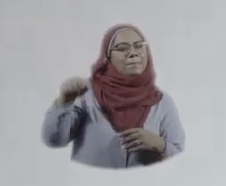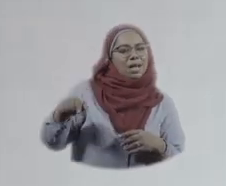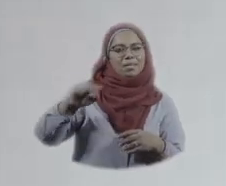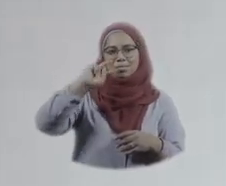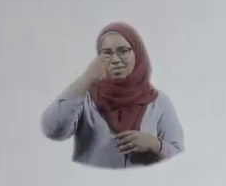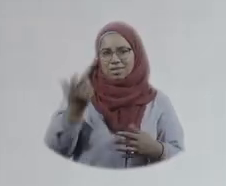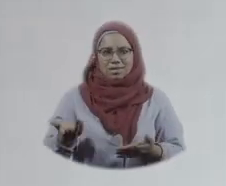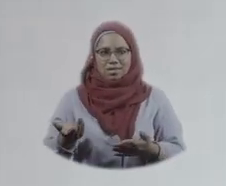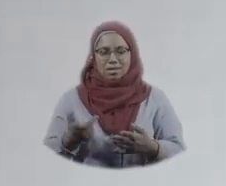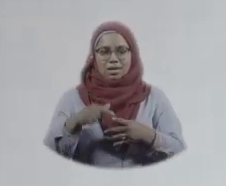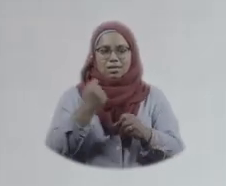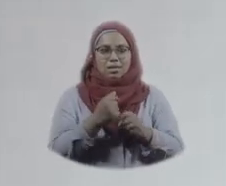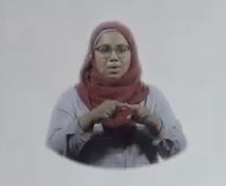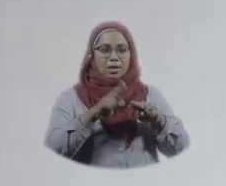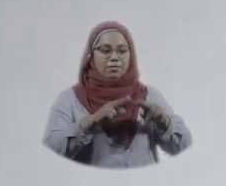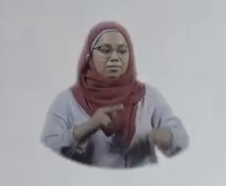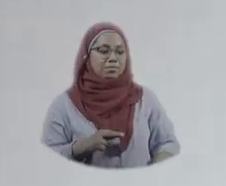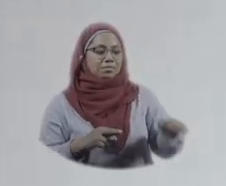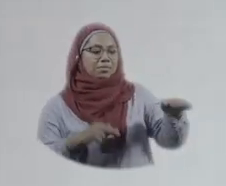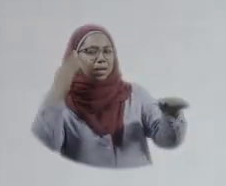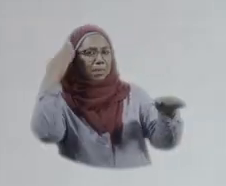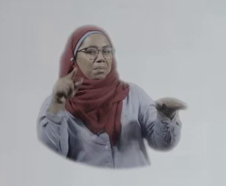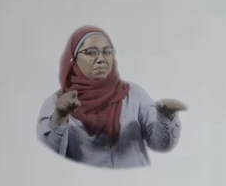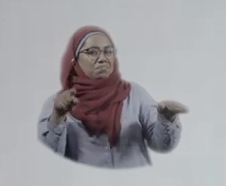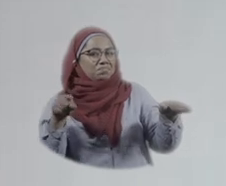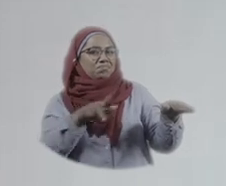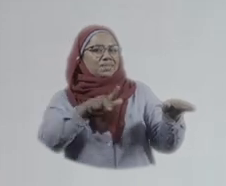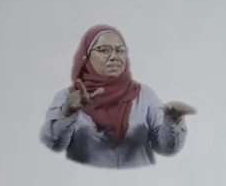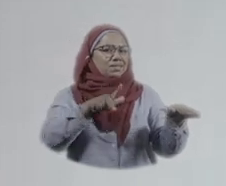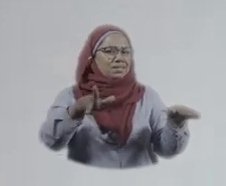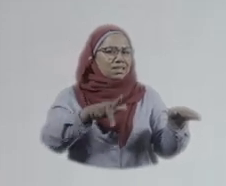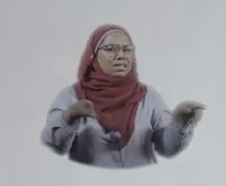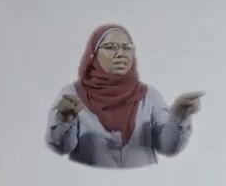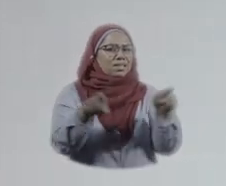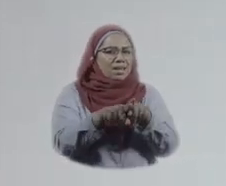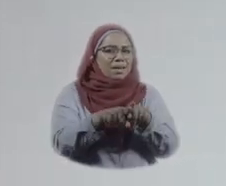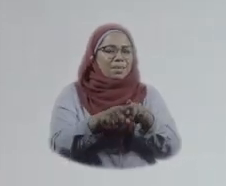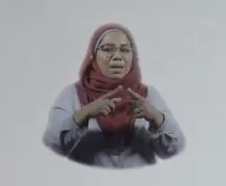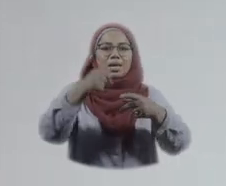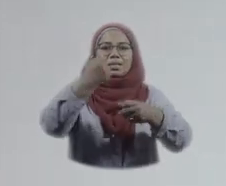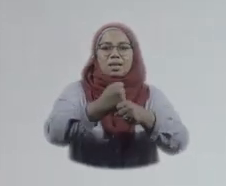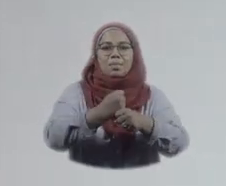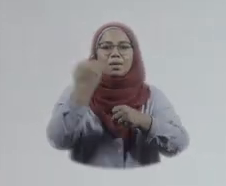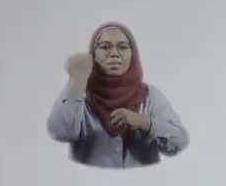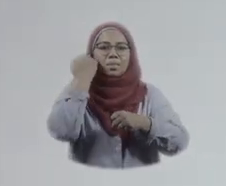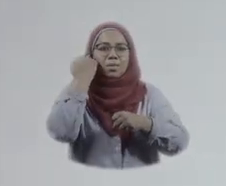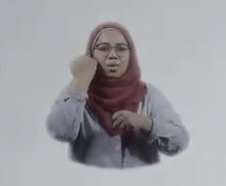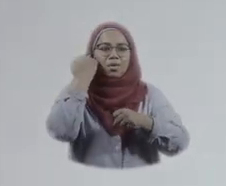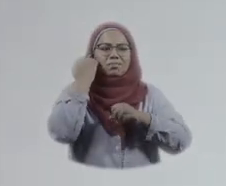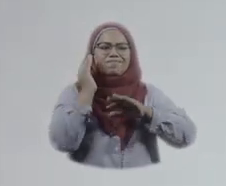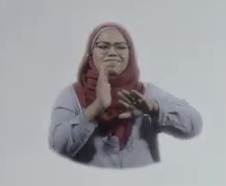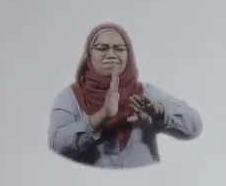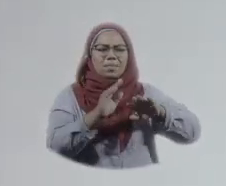fault for some reason. Like kuding rangala border no koriye mama mihenne gengulone, it's more so than the father,